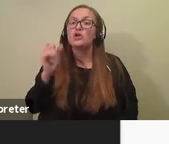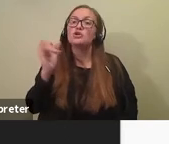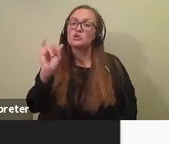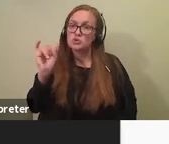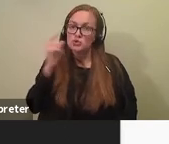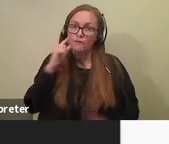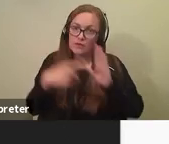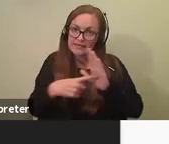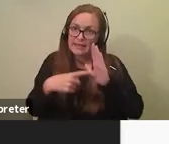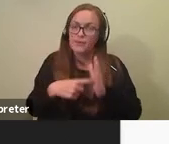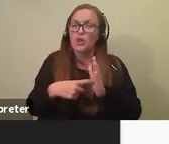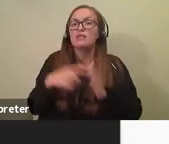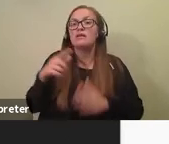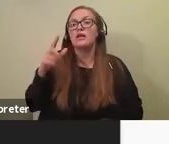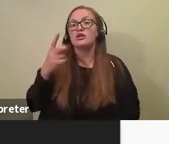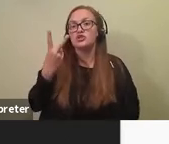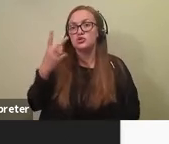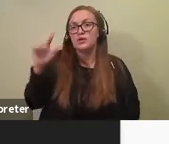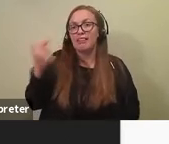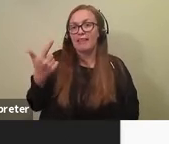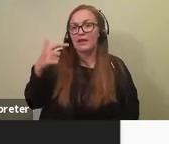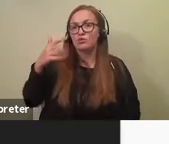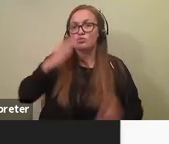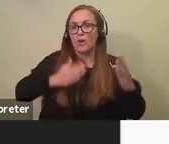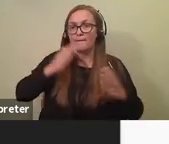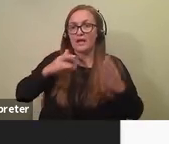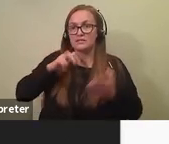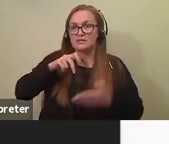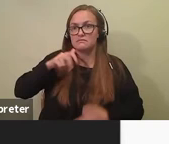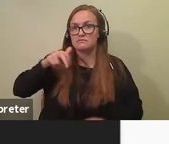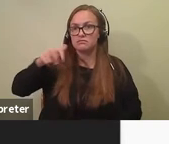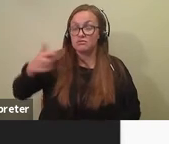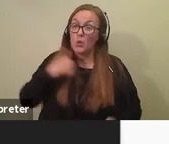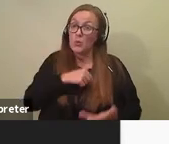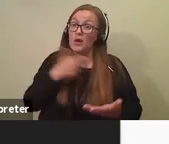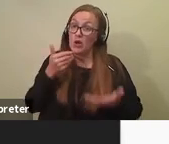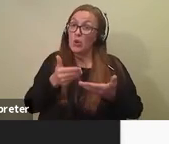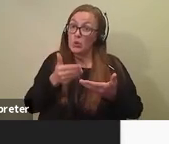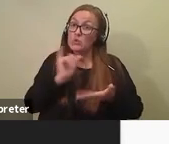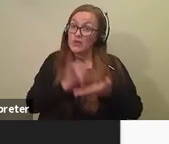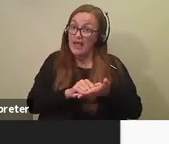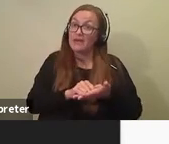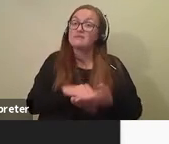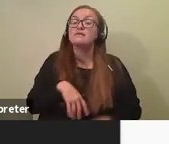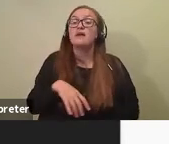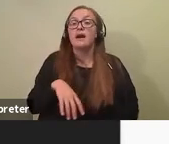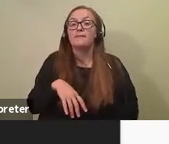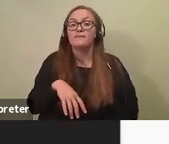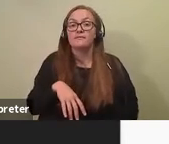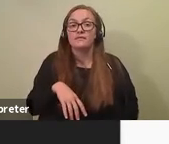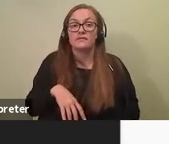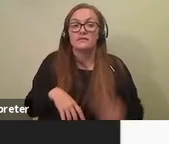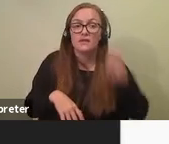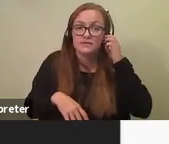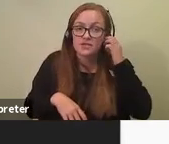is two-legged robots, for example. I believe we're pretty close to that, and in terms of the control scheme and everything, we have a lot of algorithms on